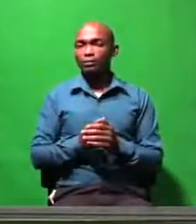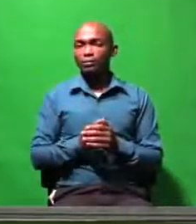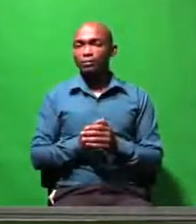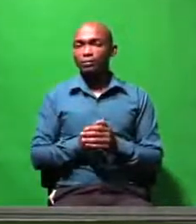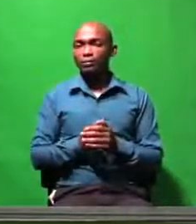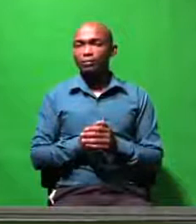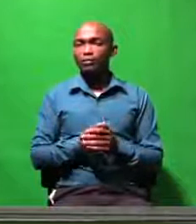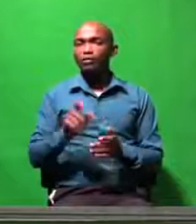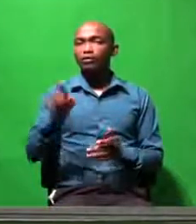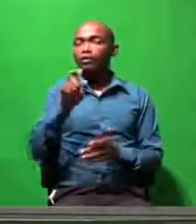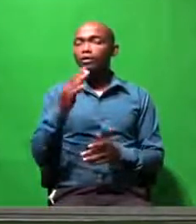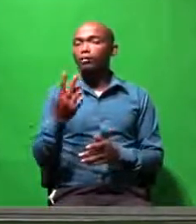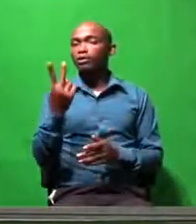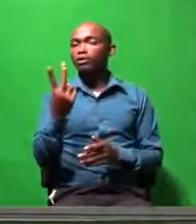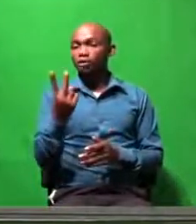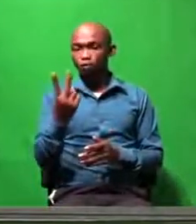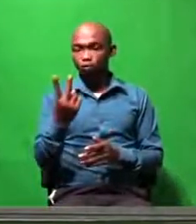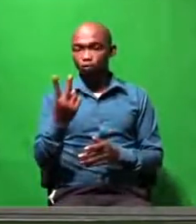two, identify